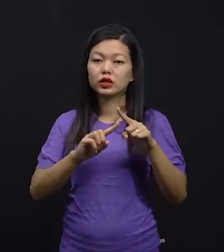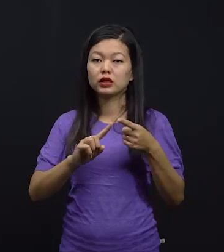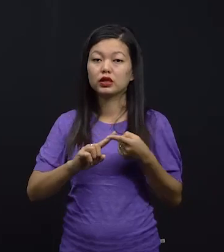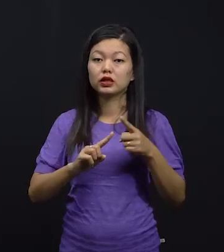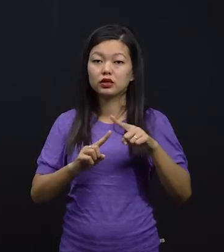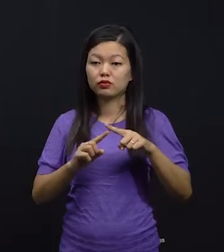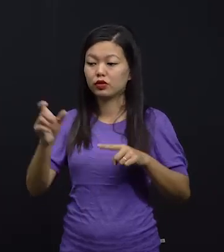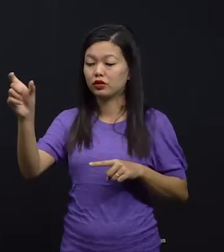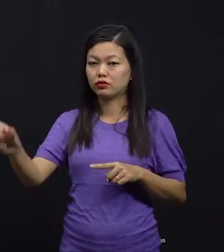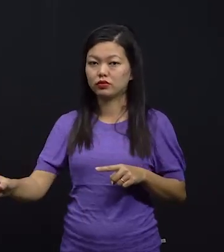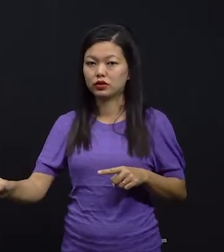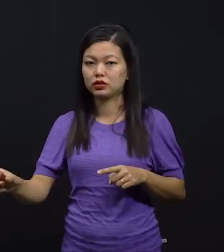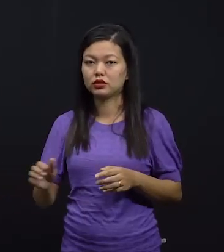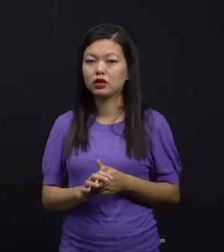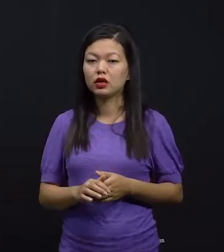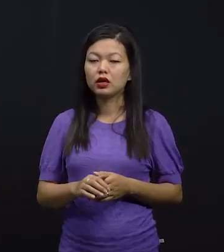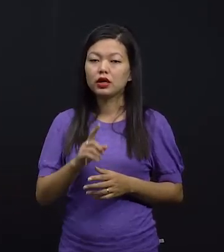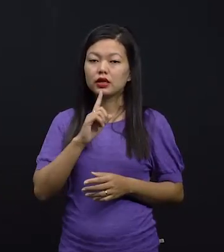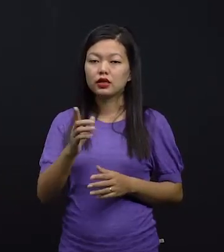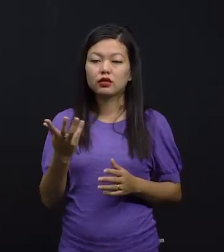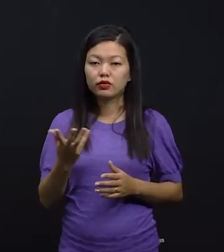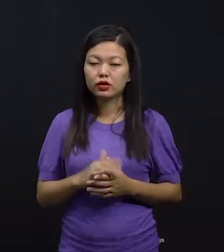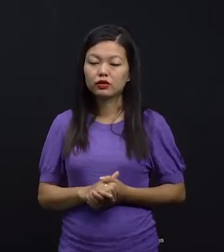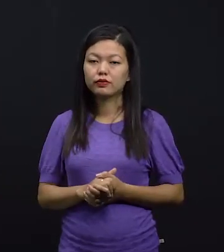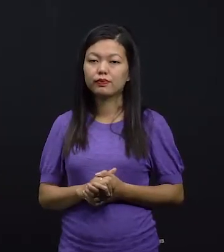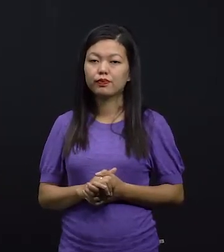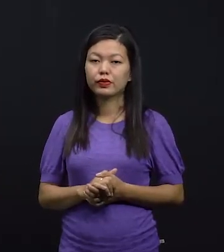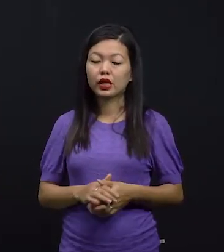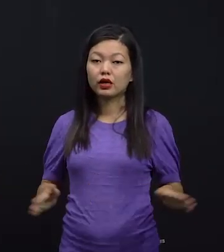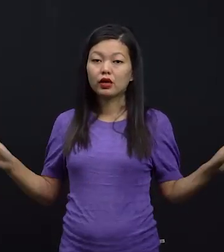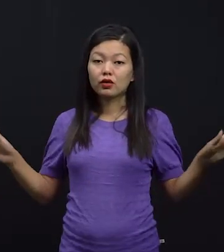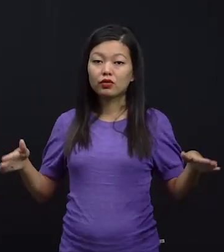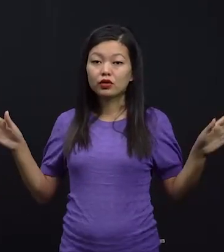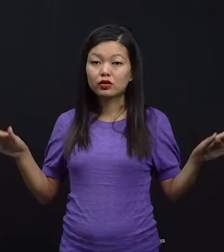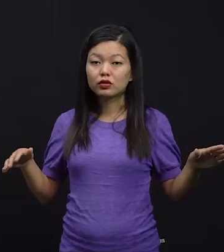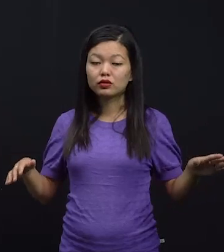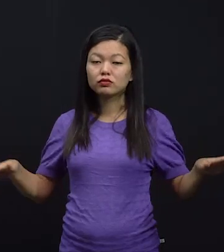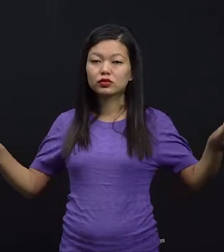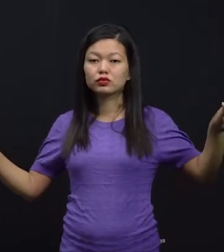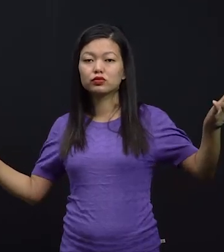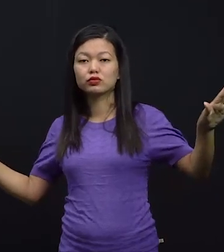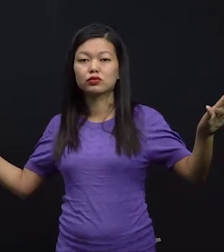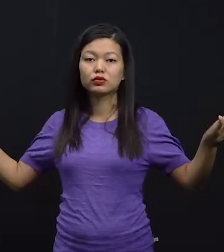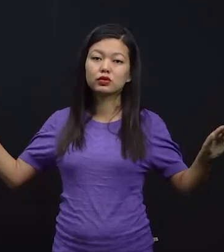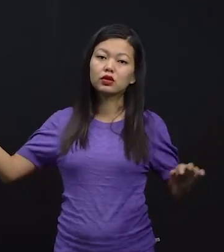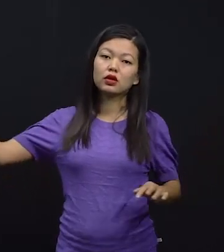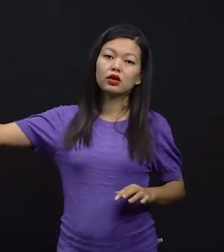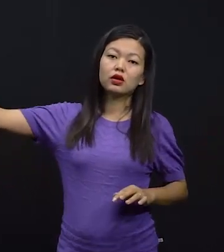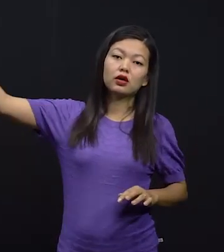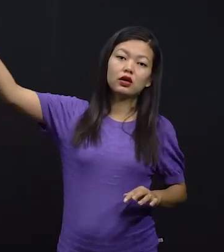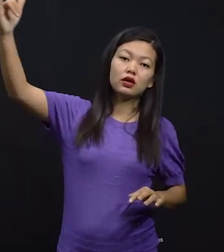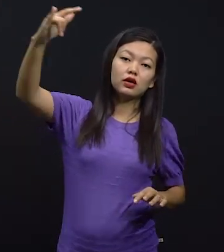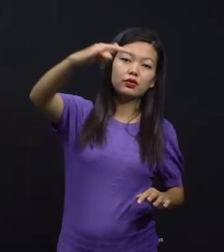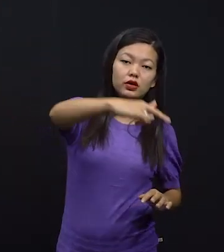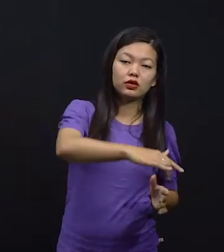windhover has in it. He says that the bird comes flying very swiftly, and we know that an eagle flies higher